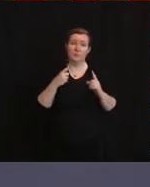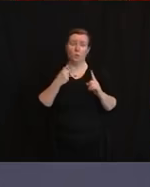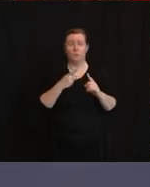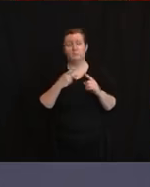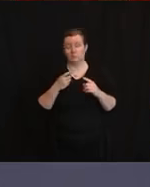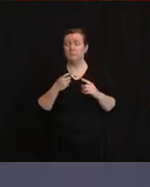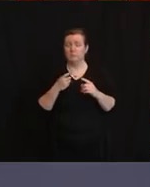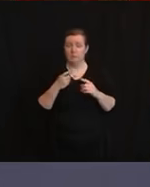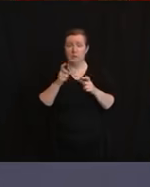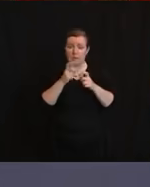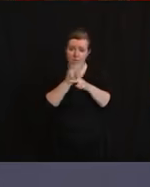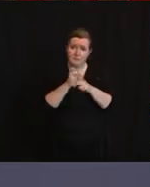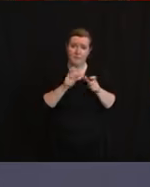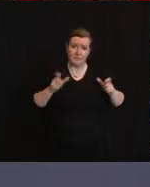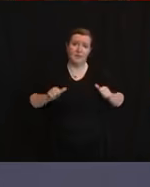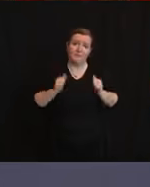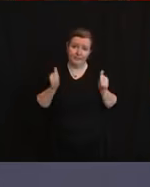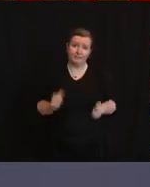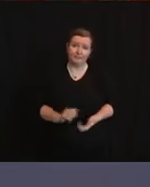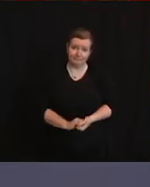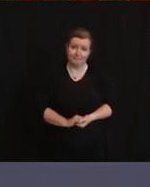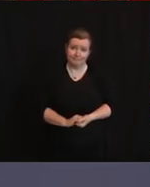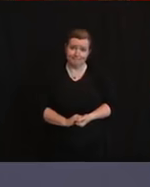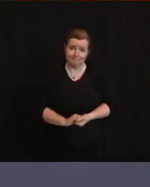Anything else on